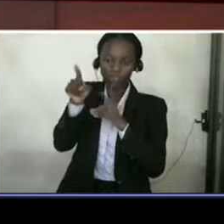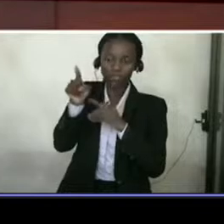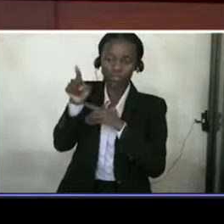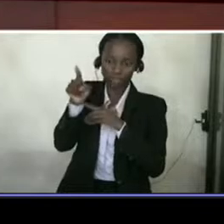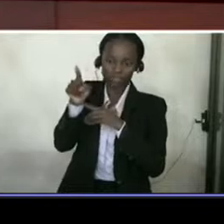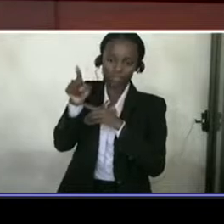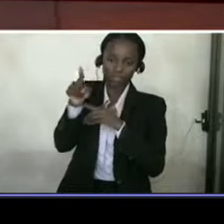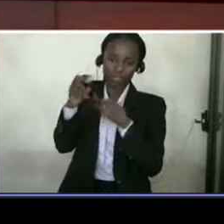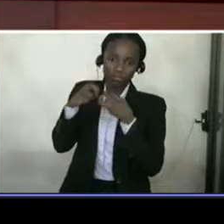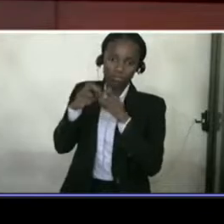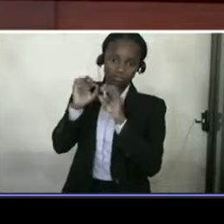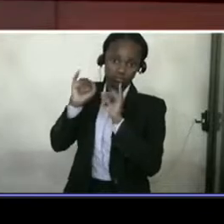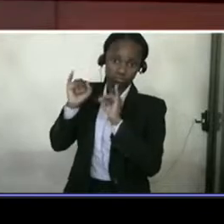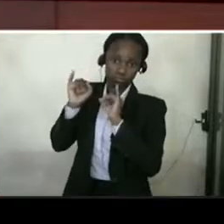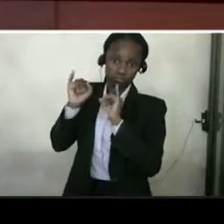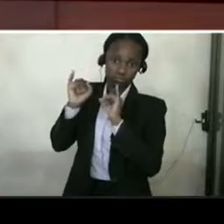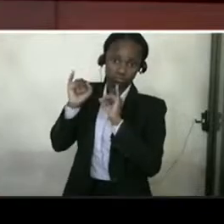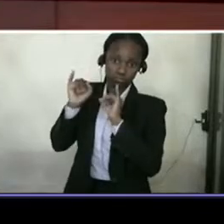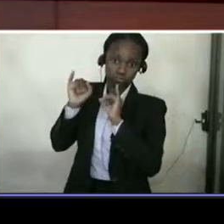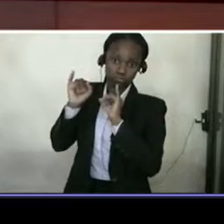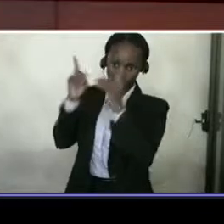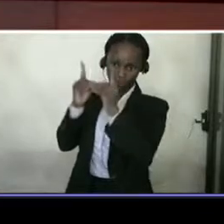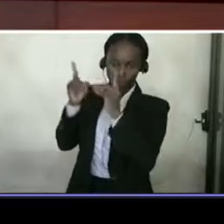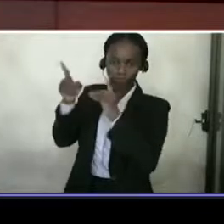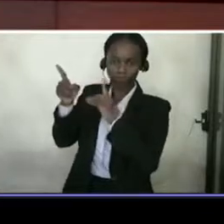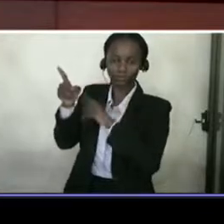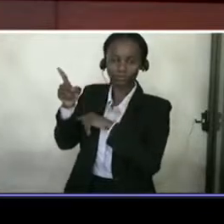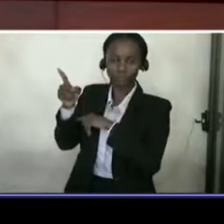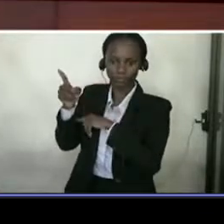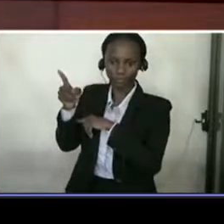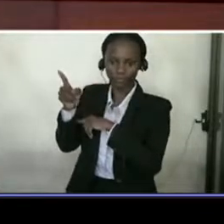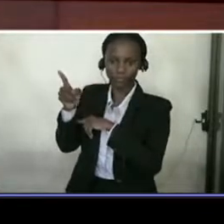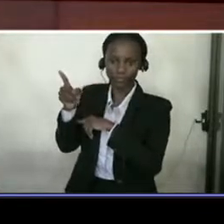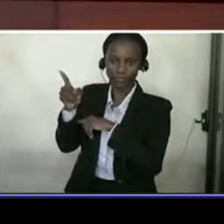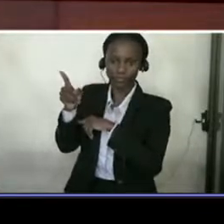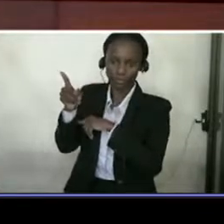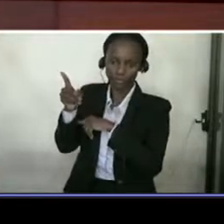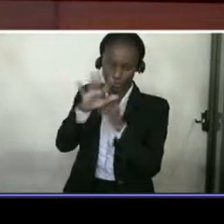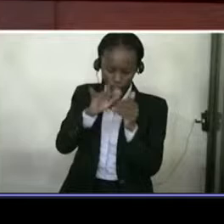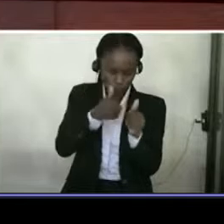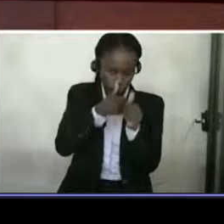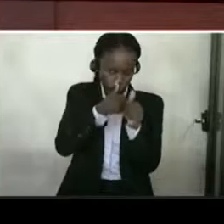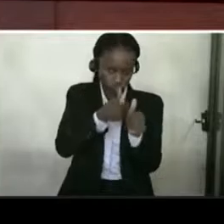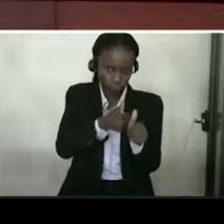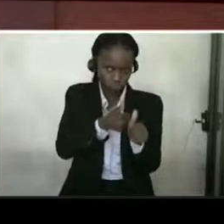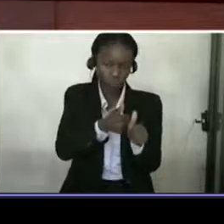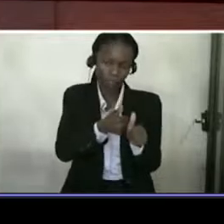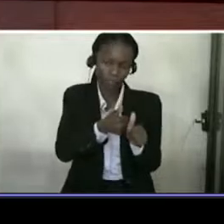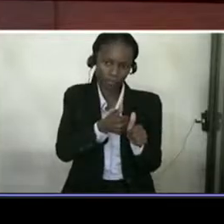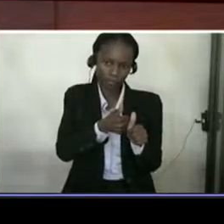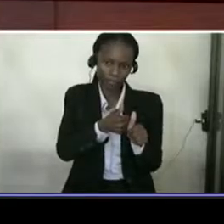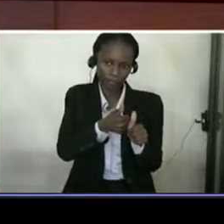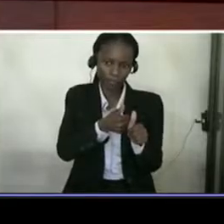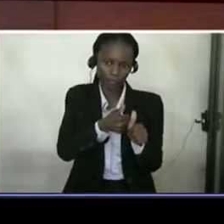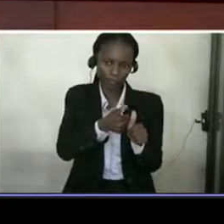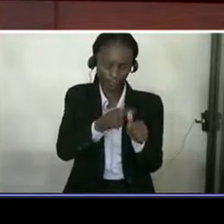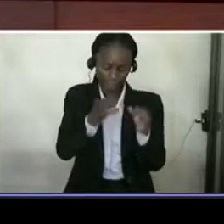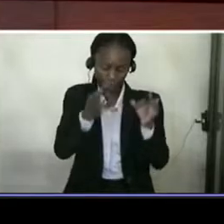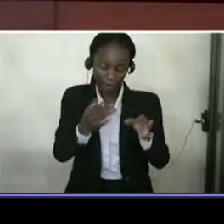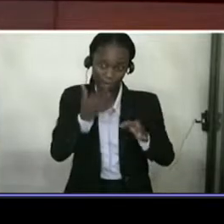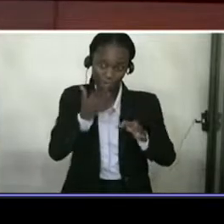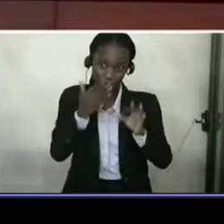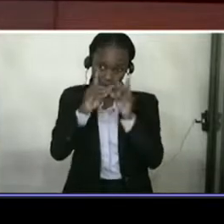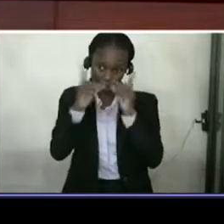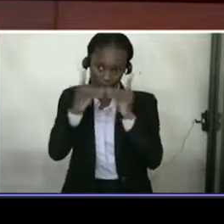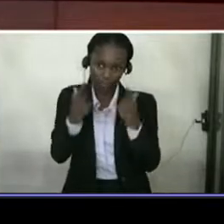therefore commend the decision for the department to subject this irregularity to forensic investigation as decided by the